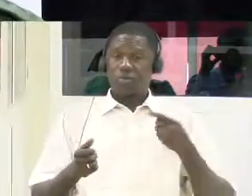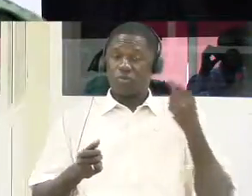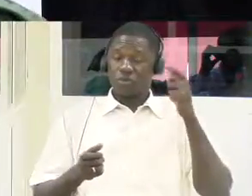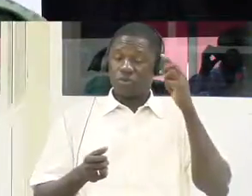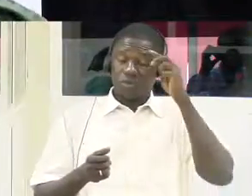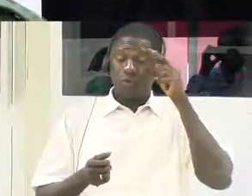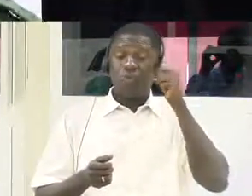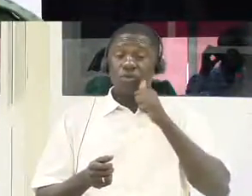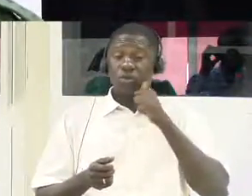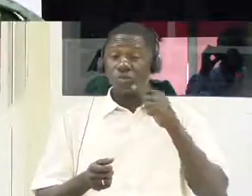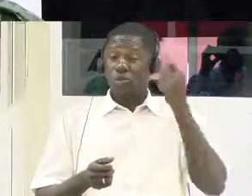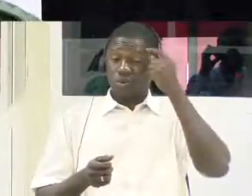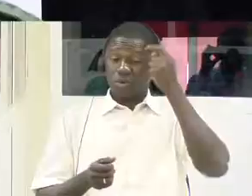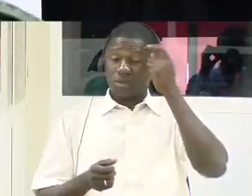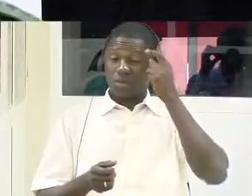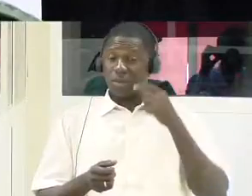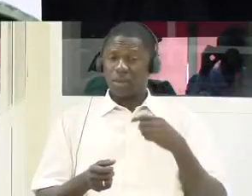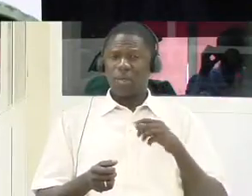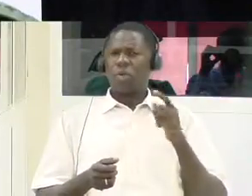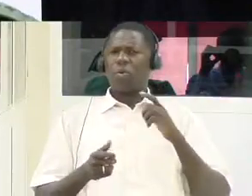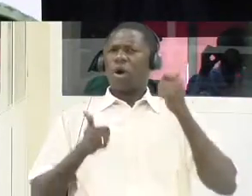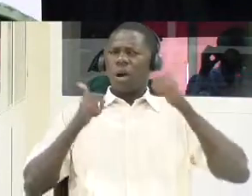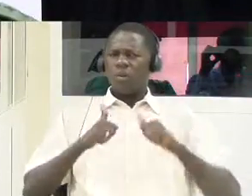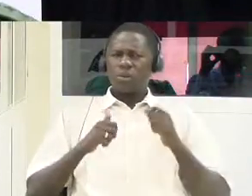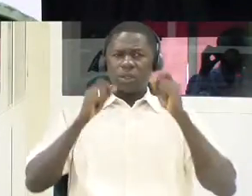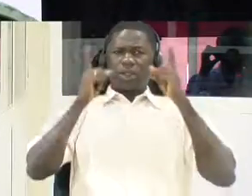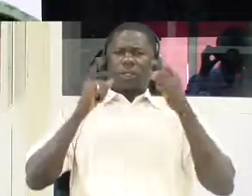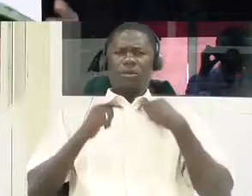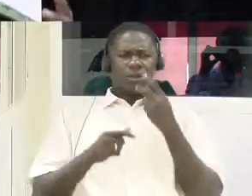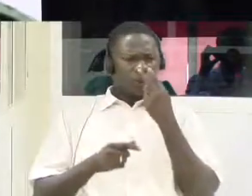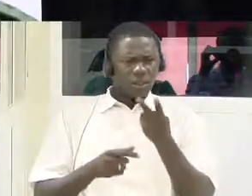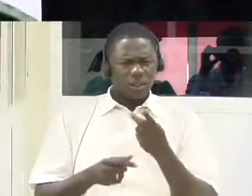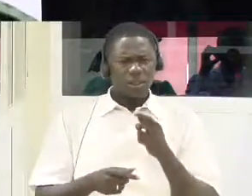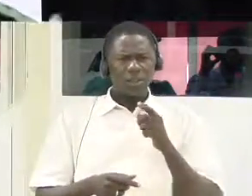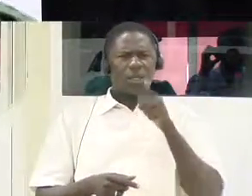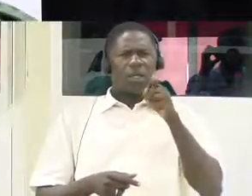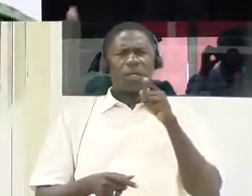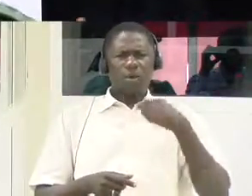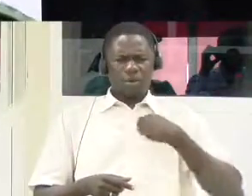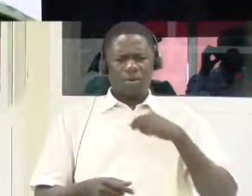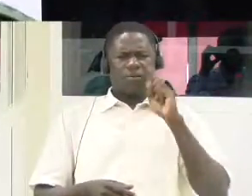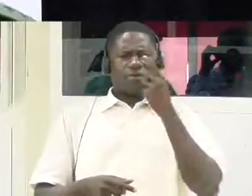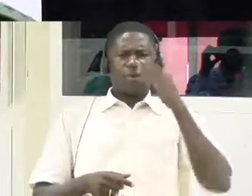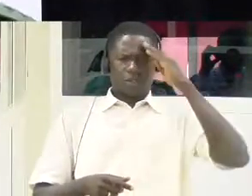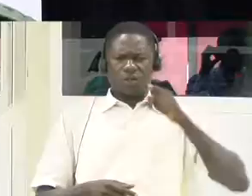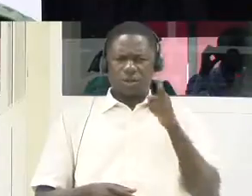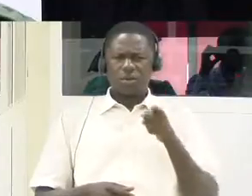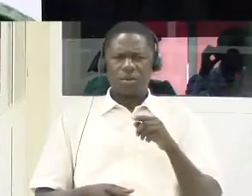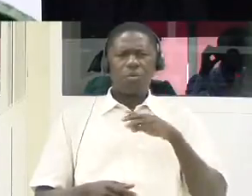that I should salute him, but he saluted me before I salute him. So I was smelling some